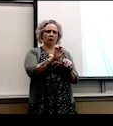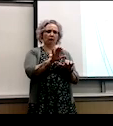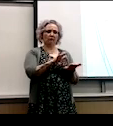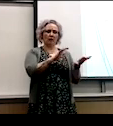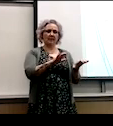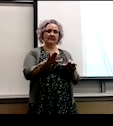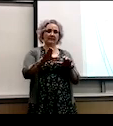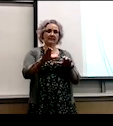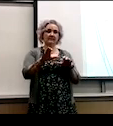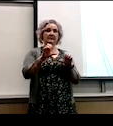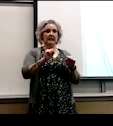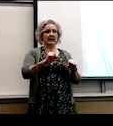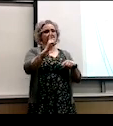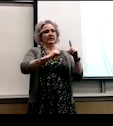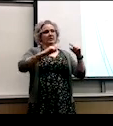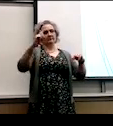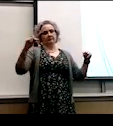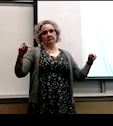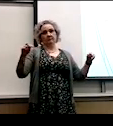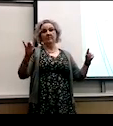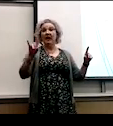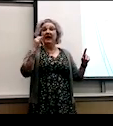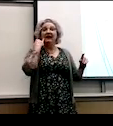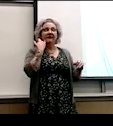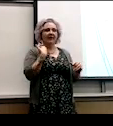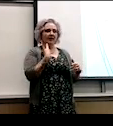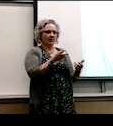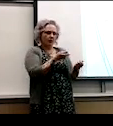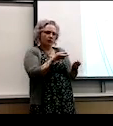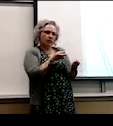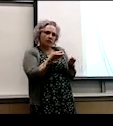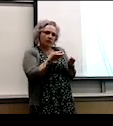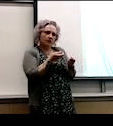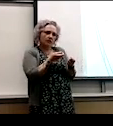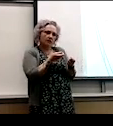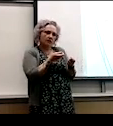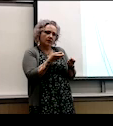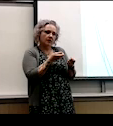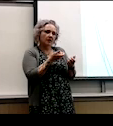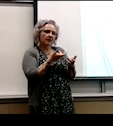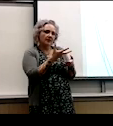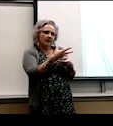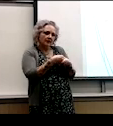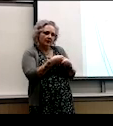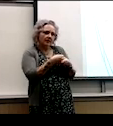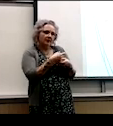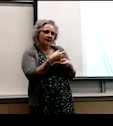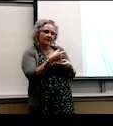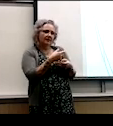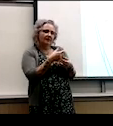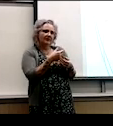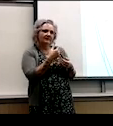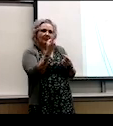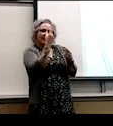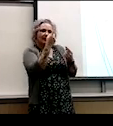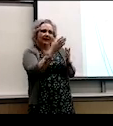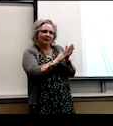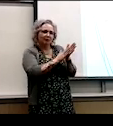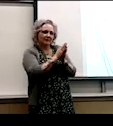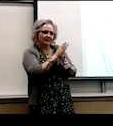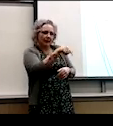It helps to have an engaging personality. I'm generally fairly successful if the nurse tells me, oh no, I couldn't do the